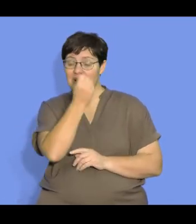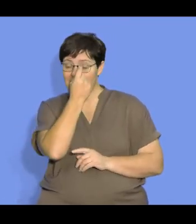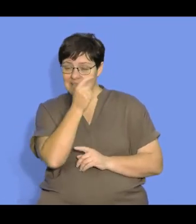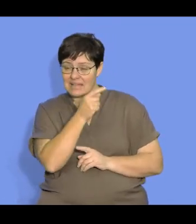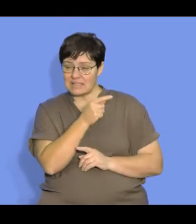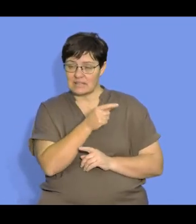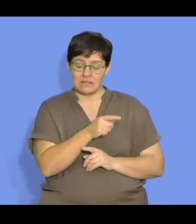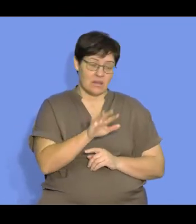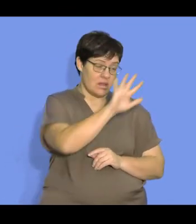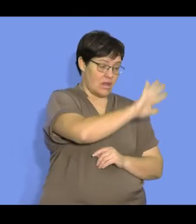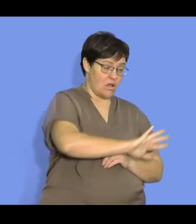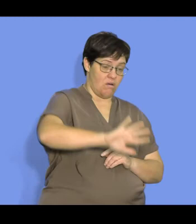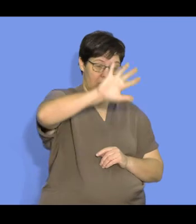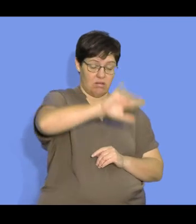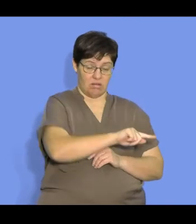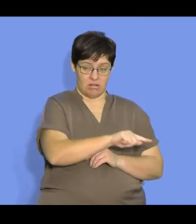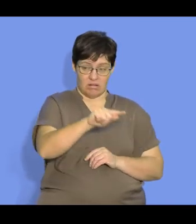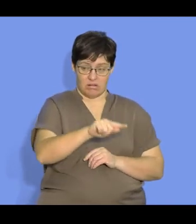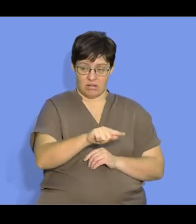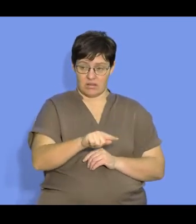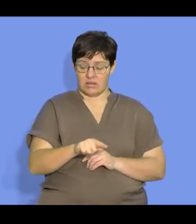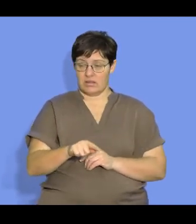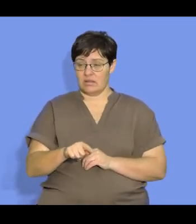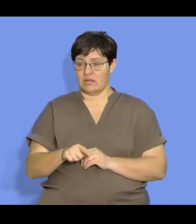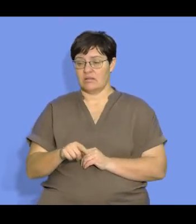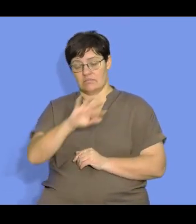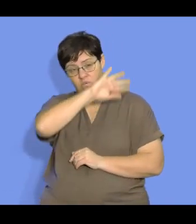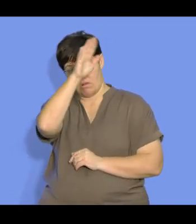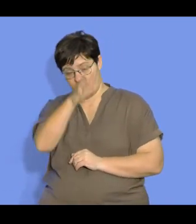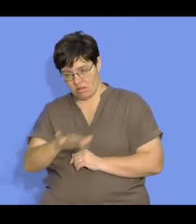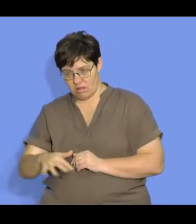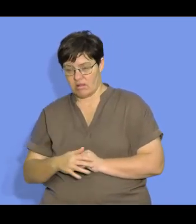to understand is this whole curve has got